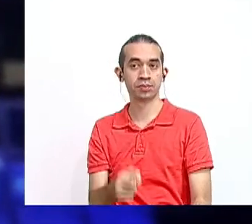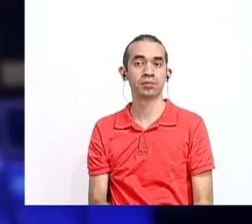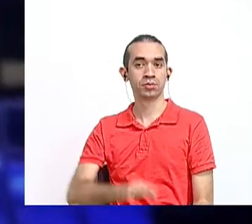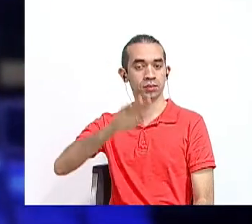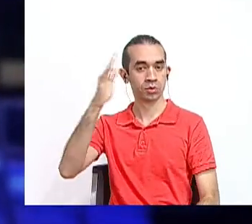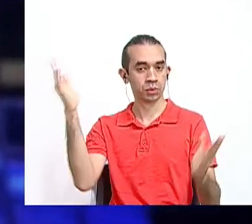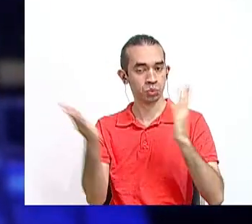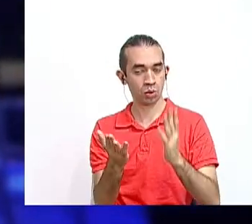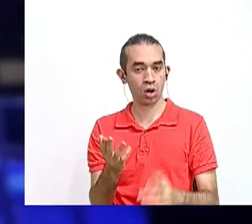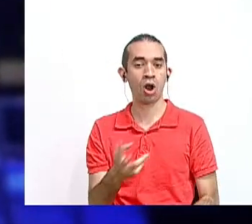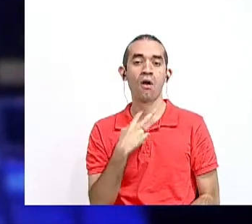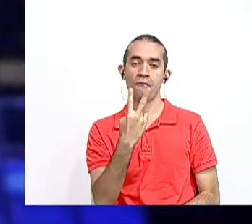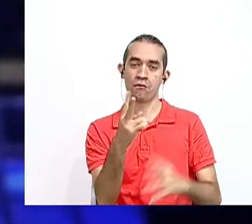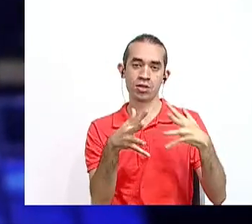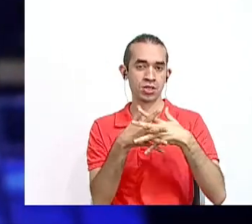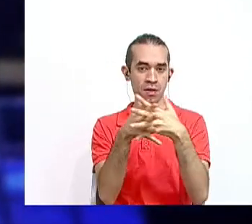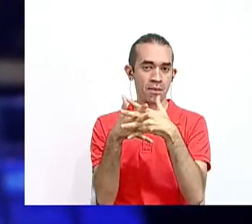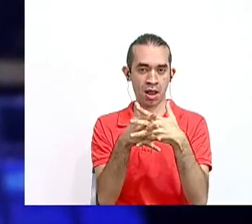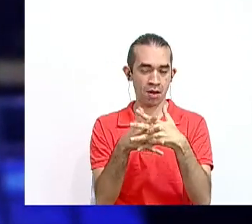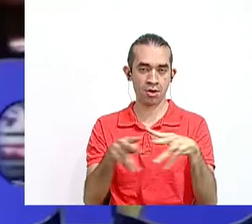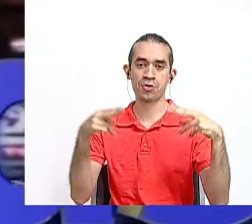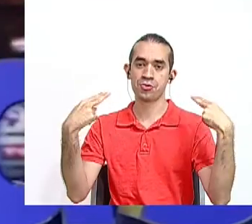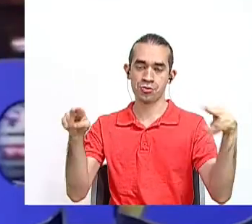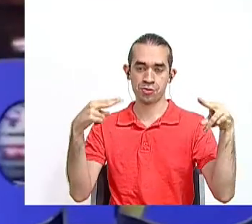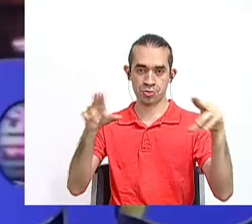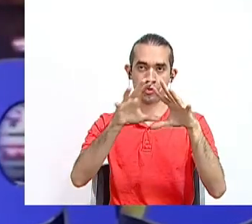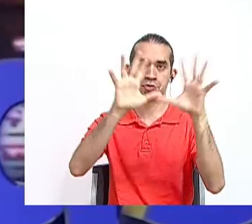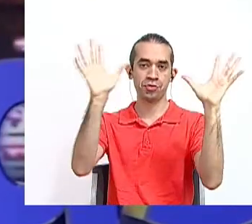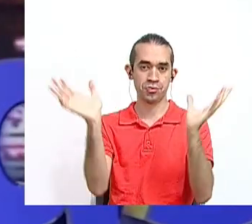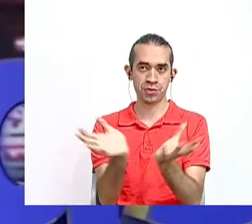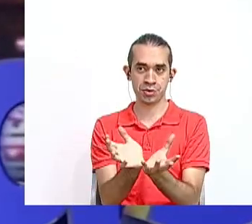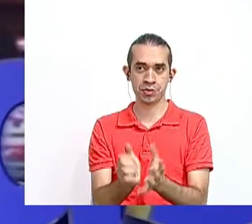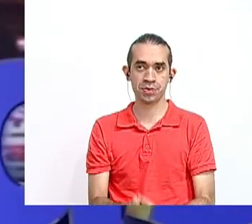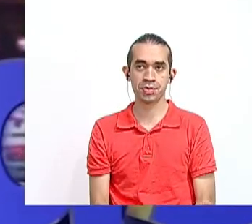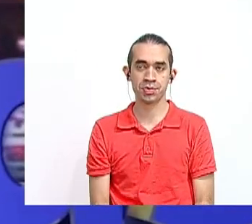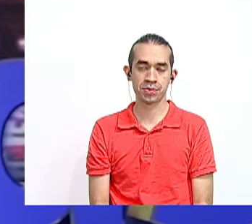Welcome to the Voice of America's News Words.